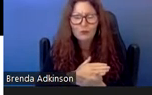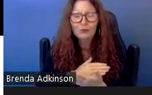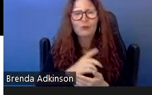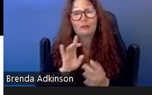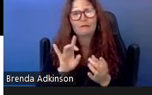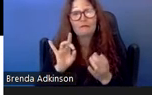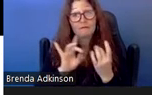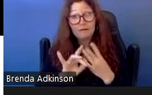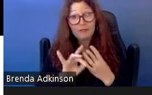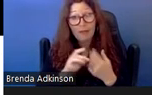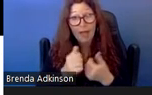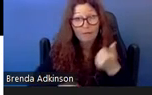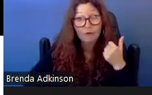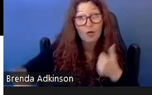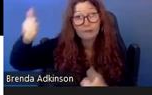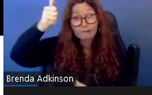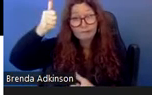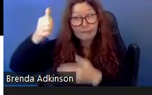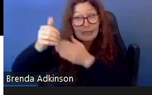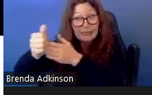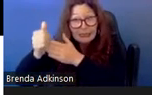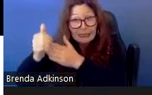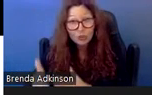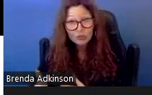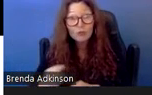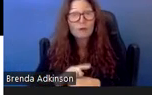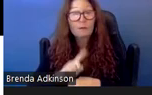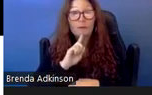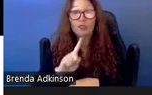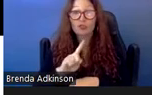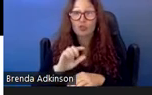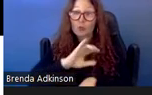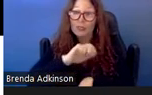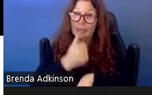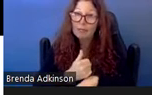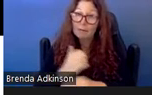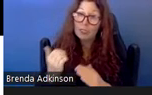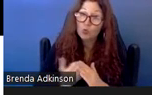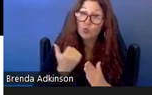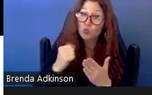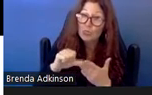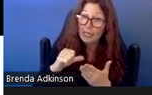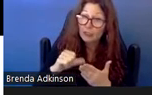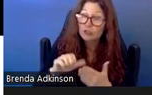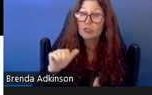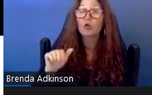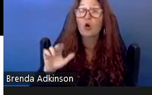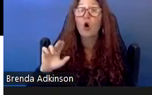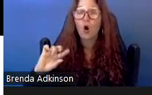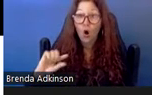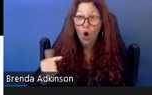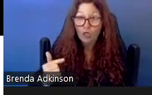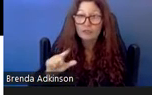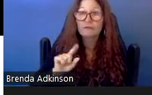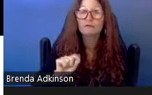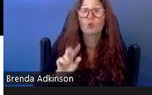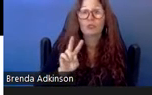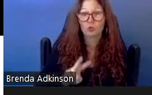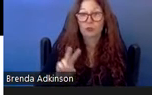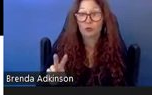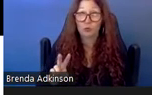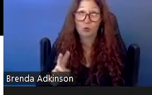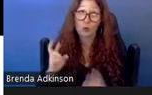leaders, that we're on target to implement our new letters in August of 2022. So hopefully within the next couple of weeks, we